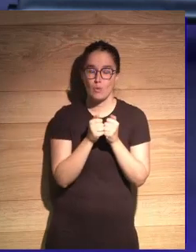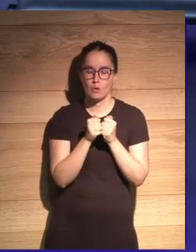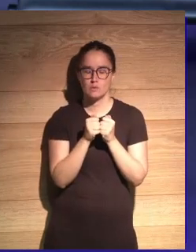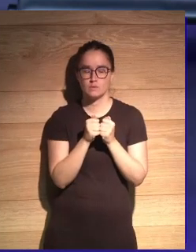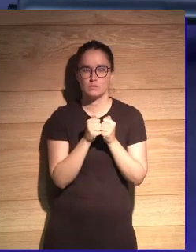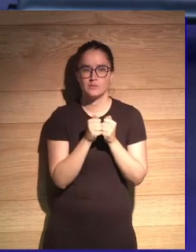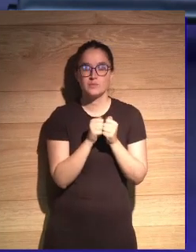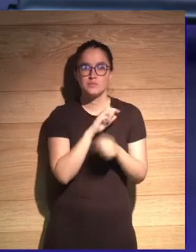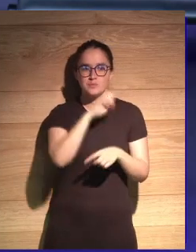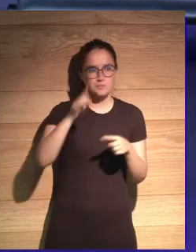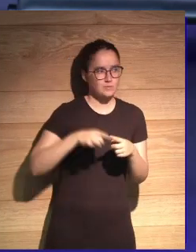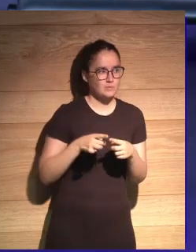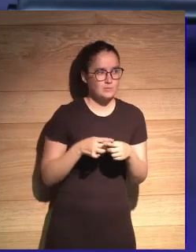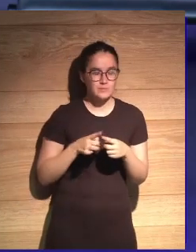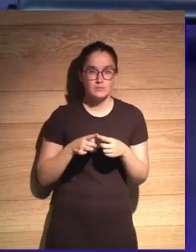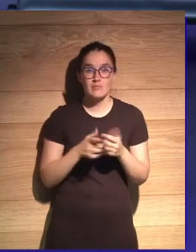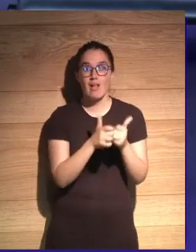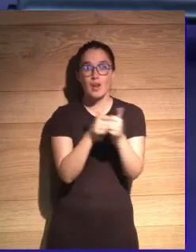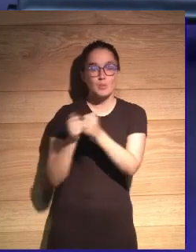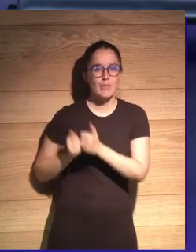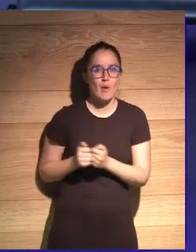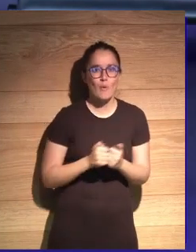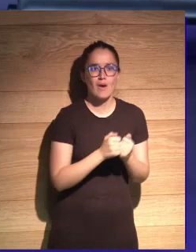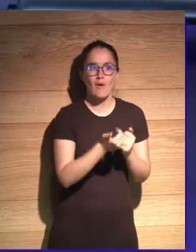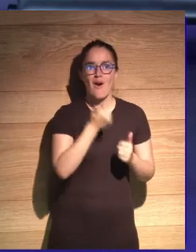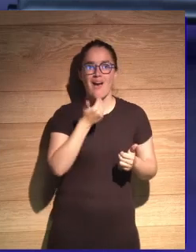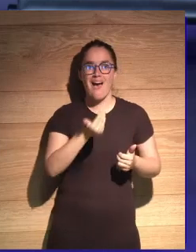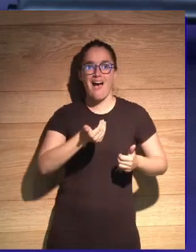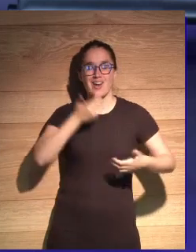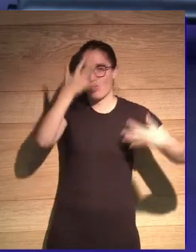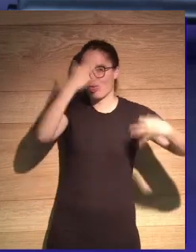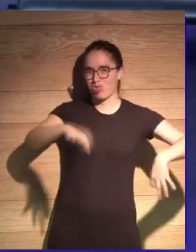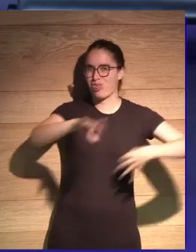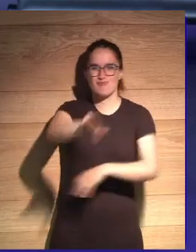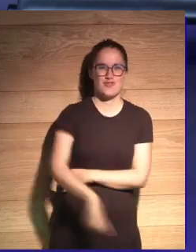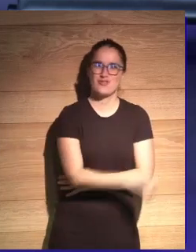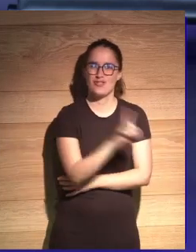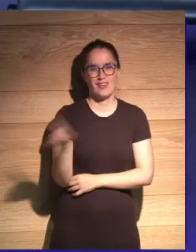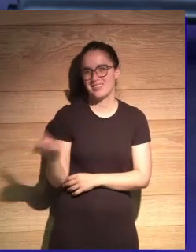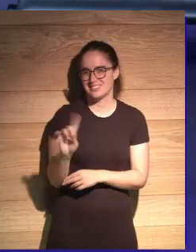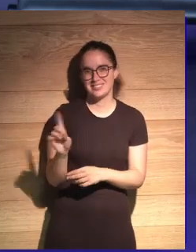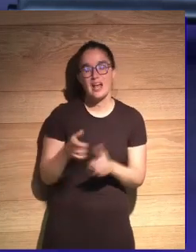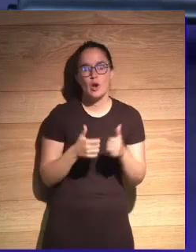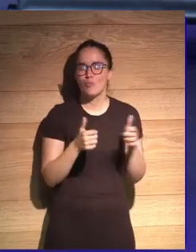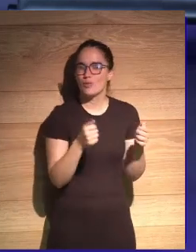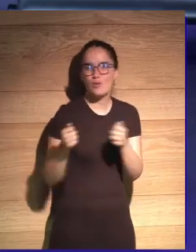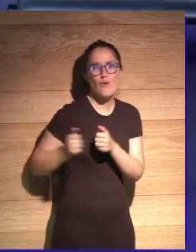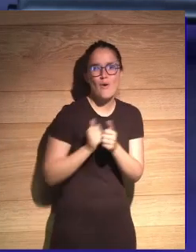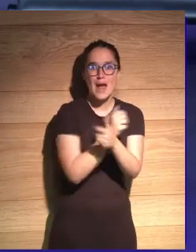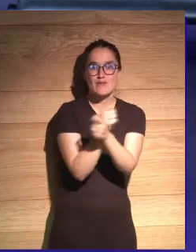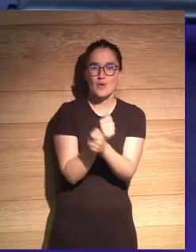must start thinking regarding video games. First, video games are not